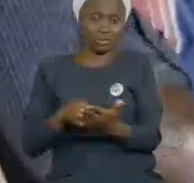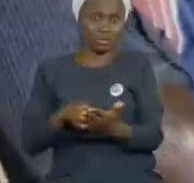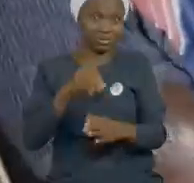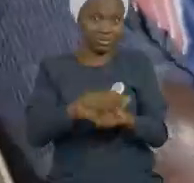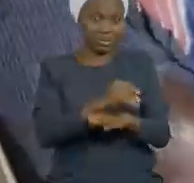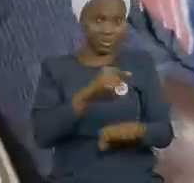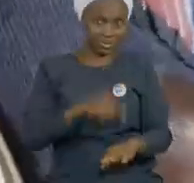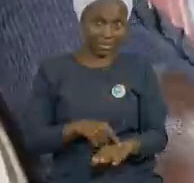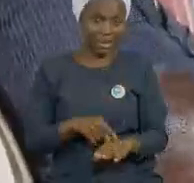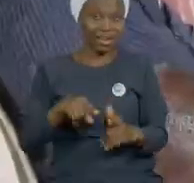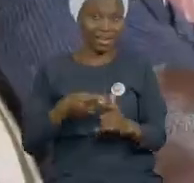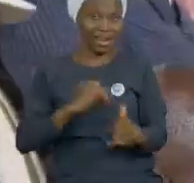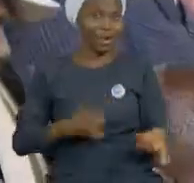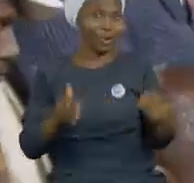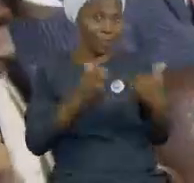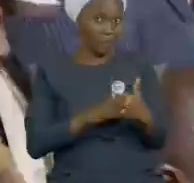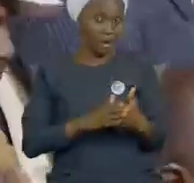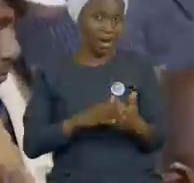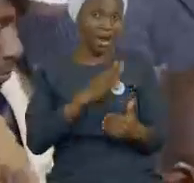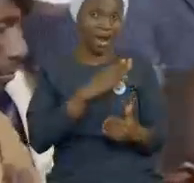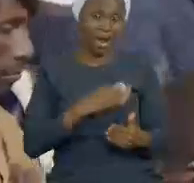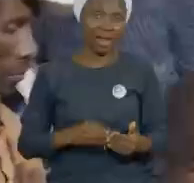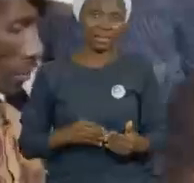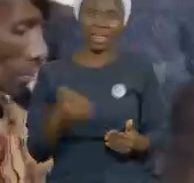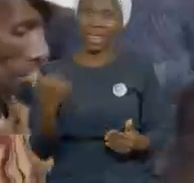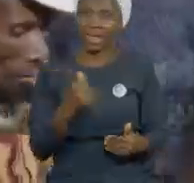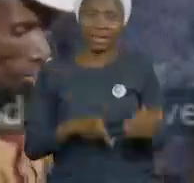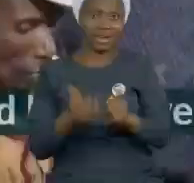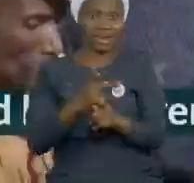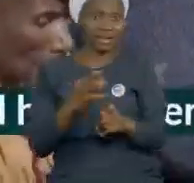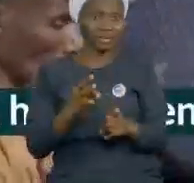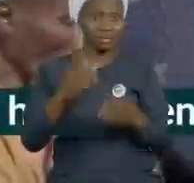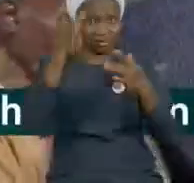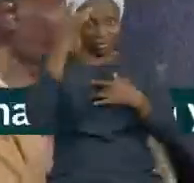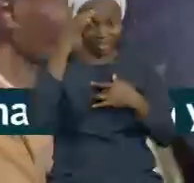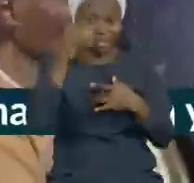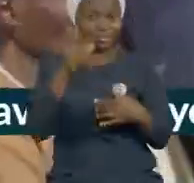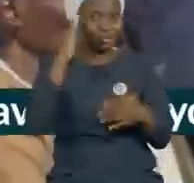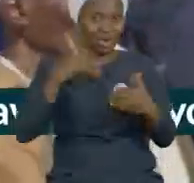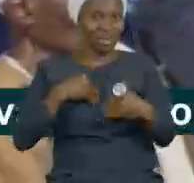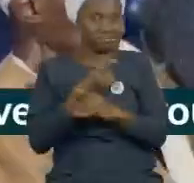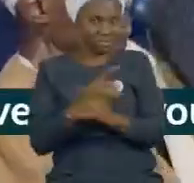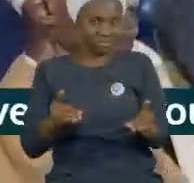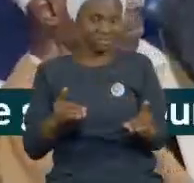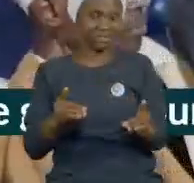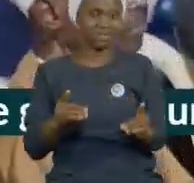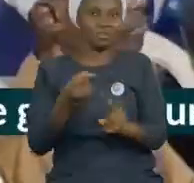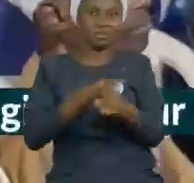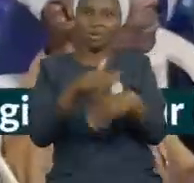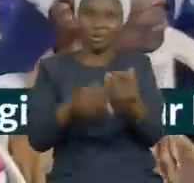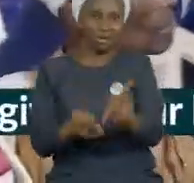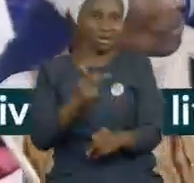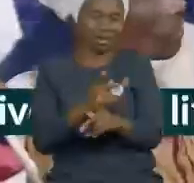have healing from all manner of sickness, deliverance from all manner of diseases.